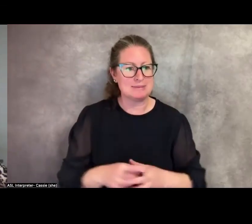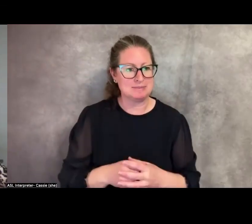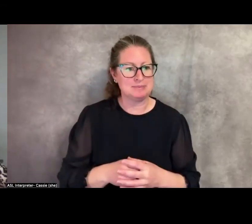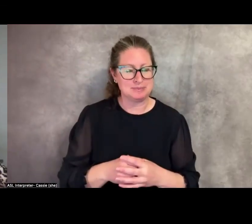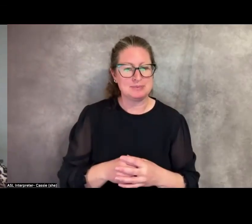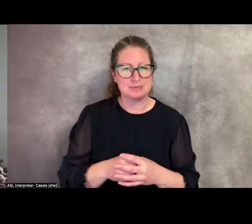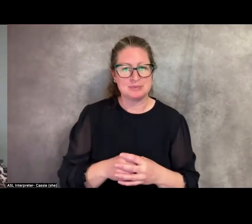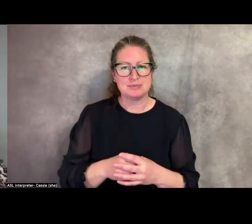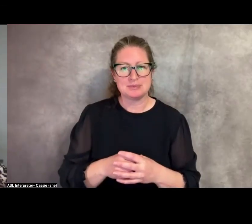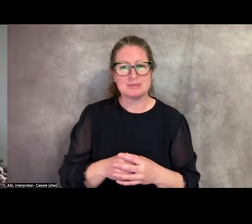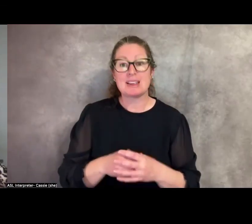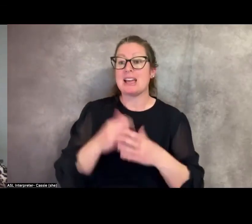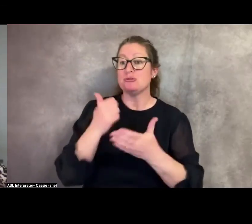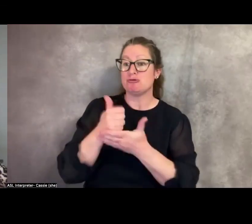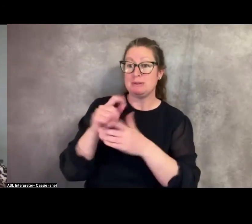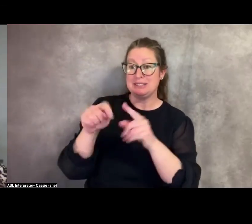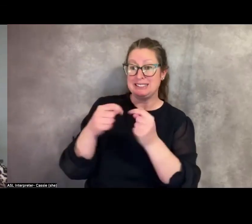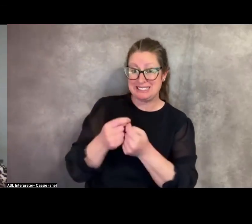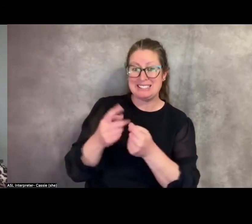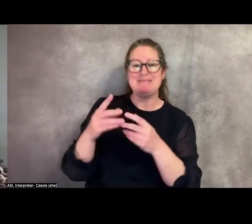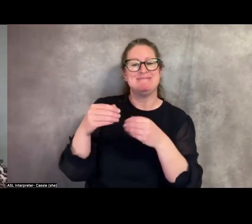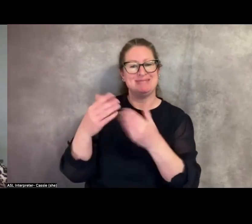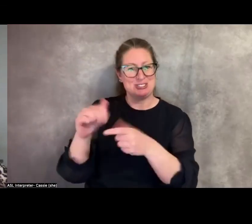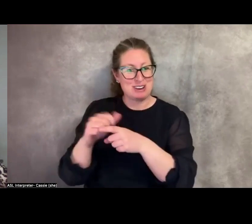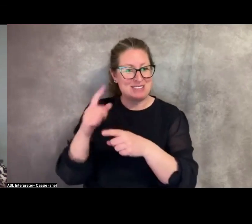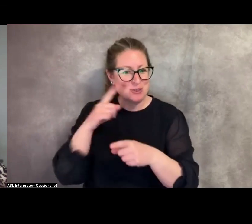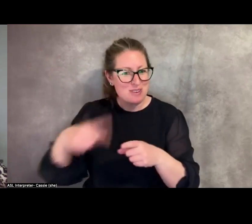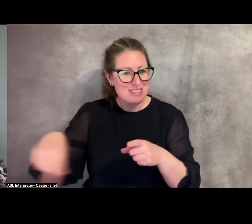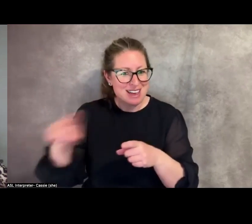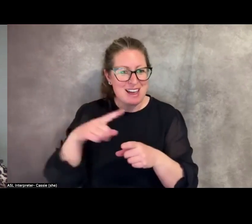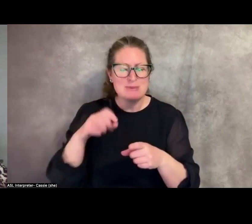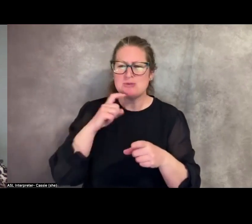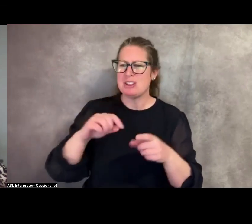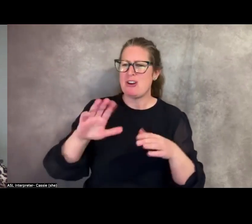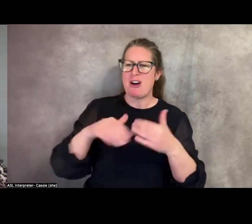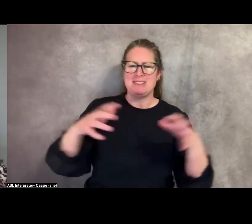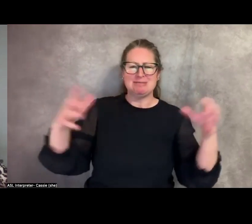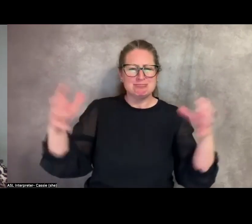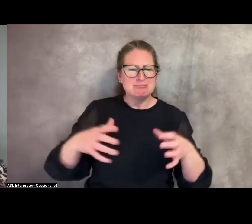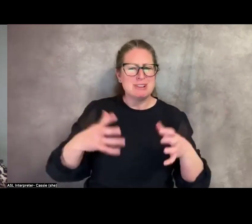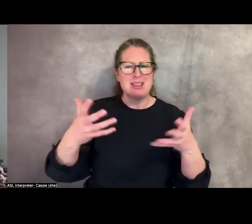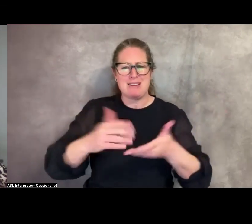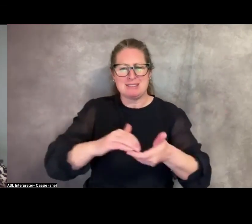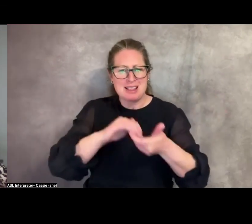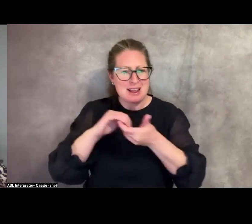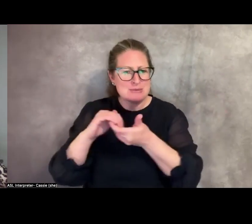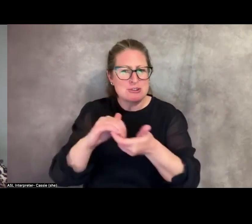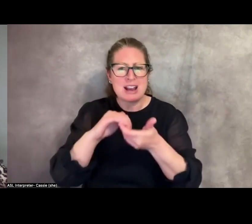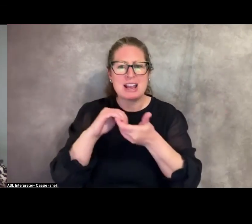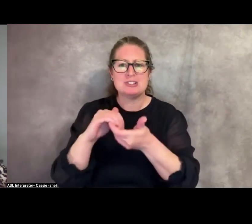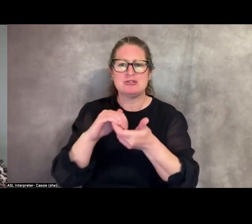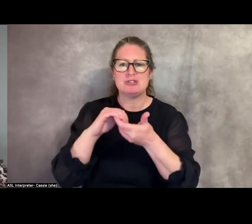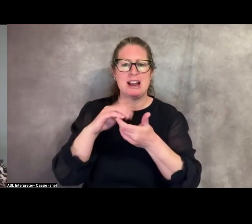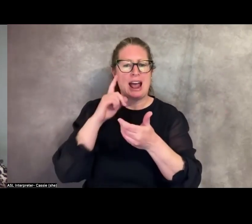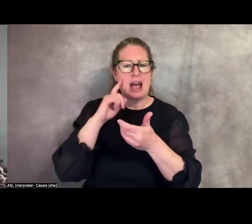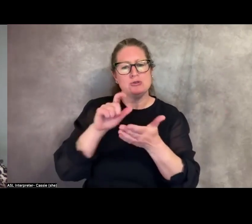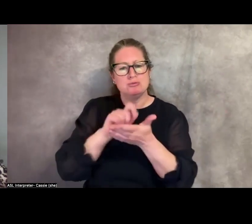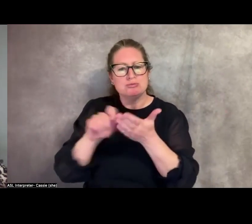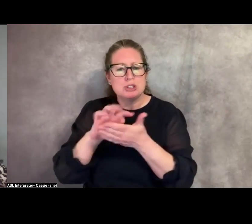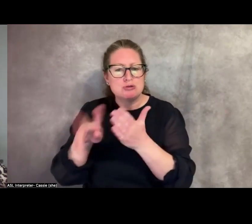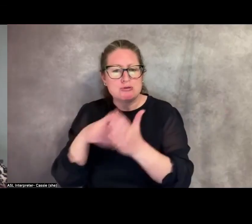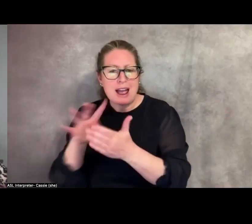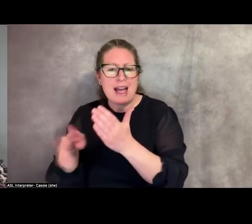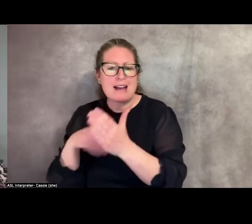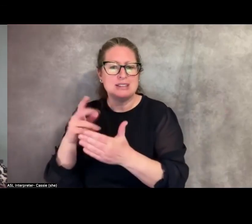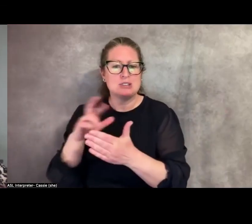treatment team had training, all of us together, collaboration on, you know, graphing risk trends with the